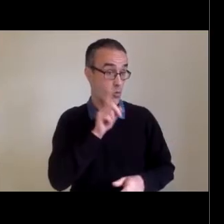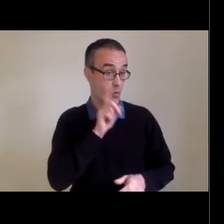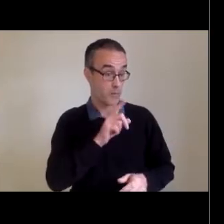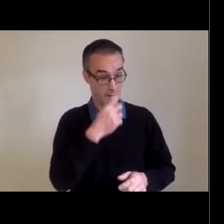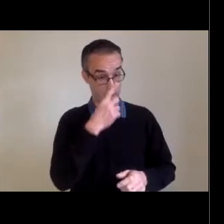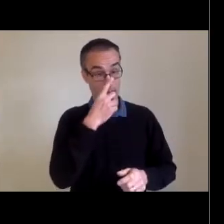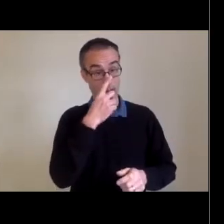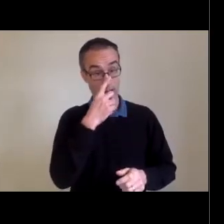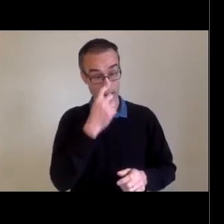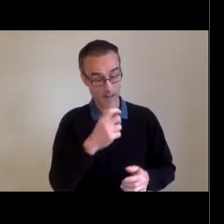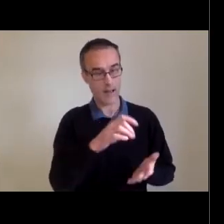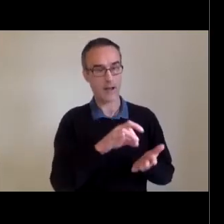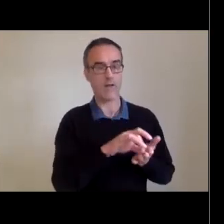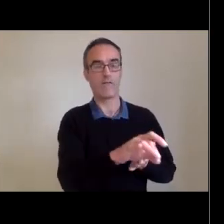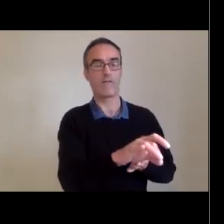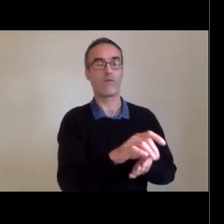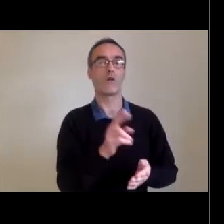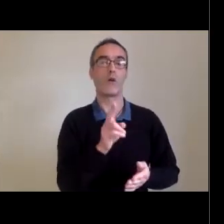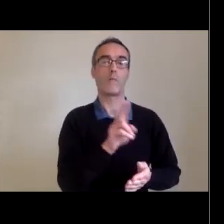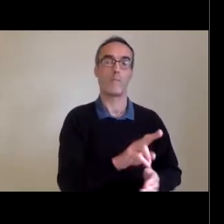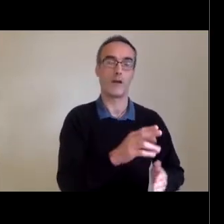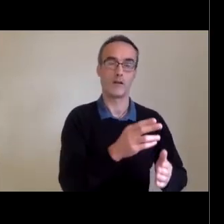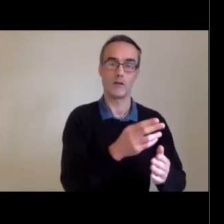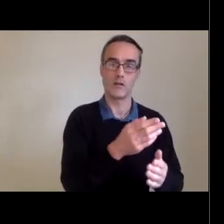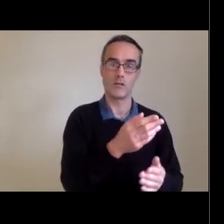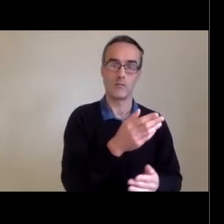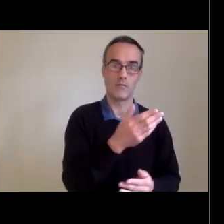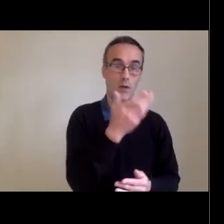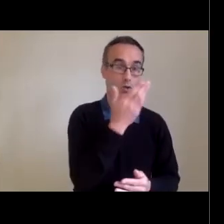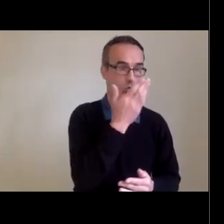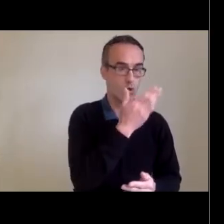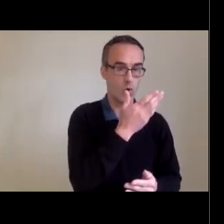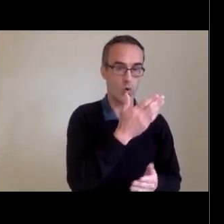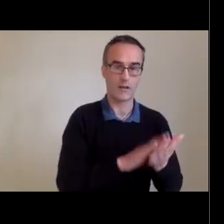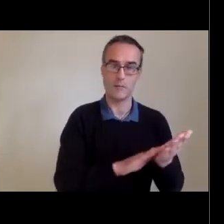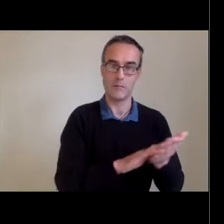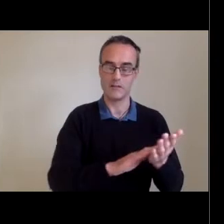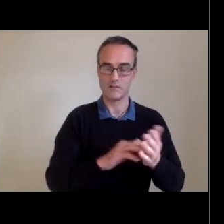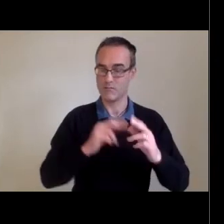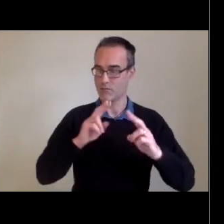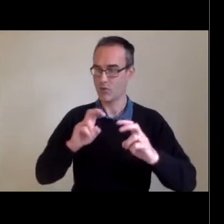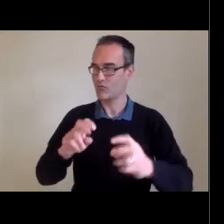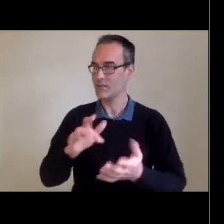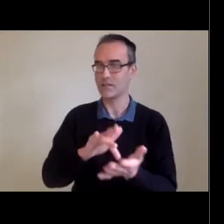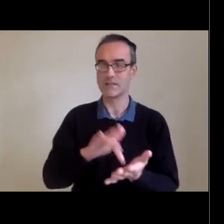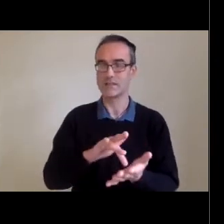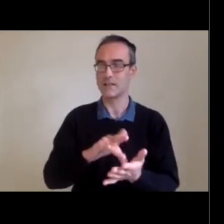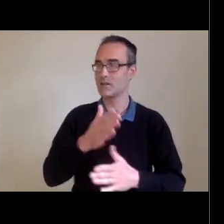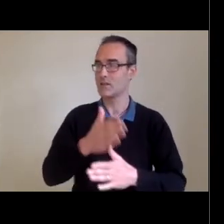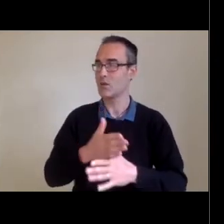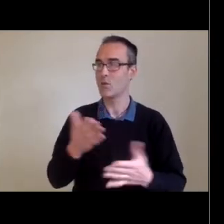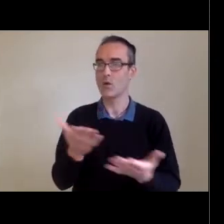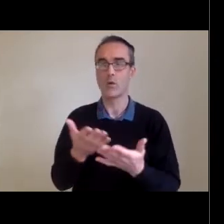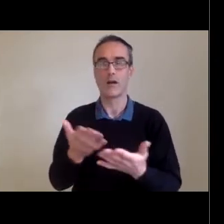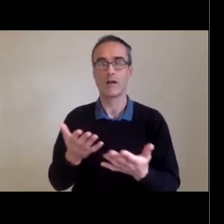Theoretically, our products, our students are very, very sound. But in terms of skills, hands-on,